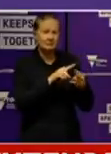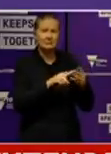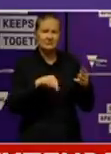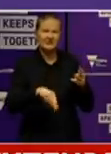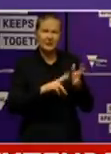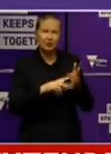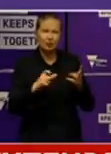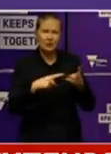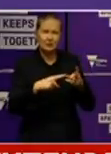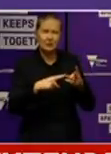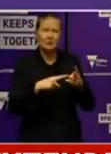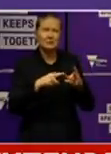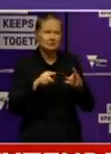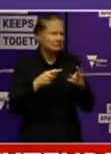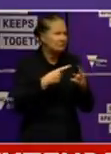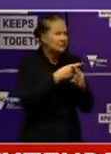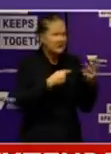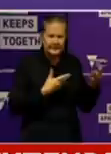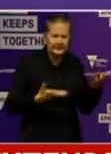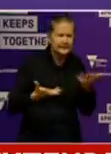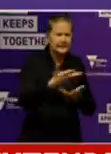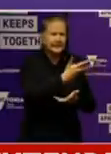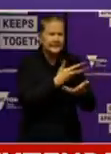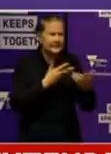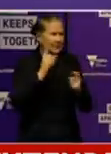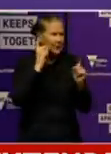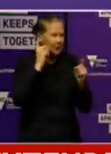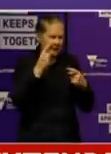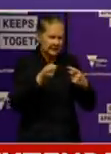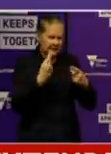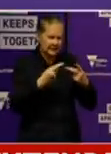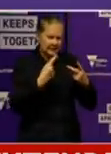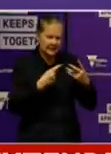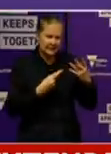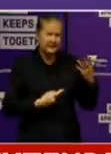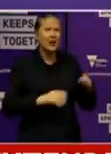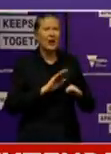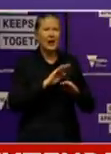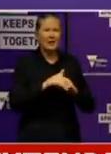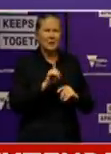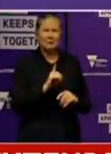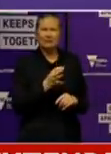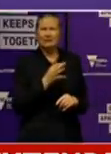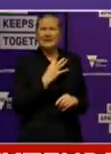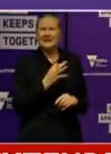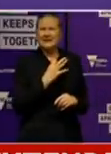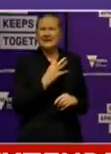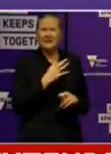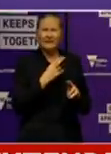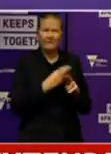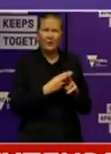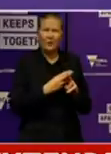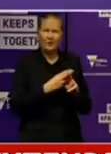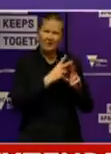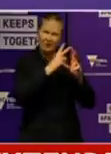undertaken with me to address the concerns that we have about the risks that the aged care sector and